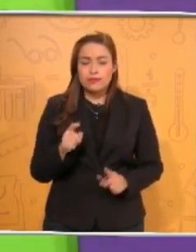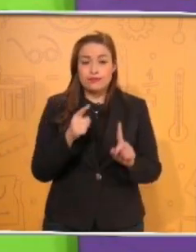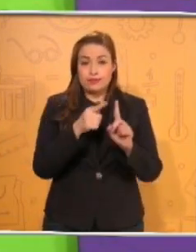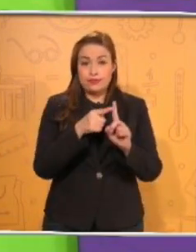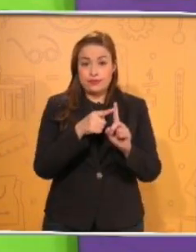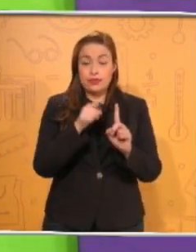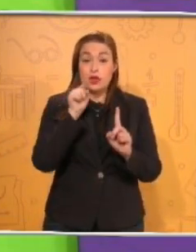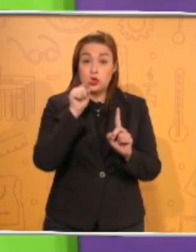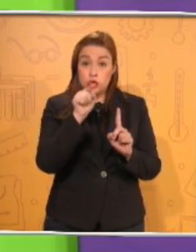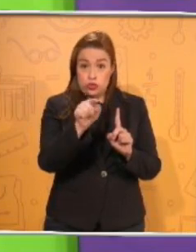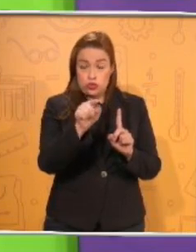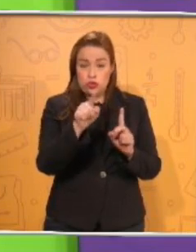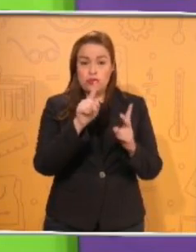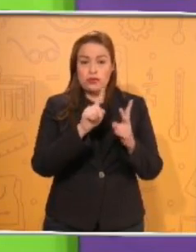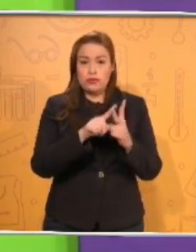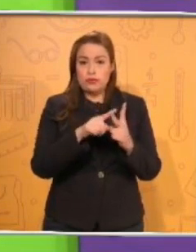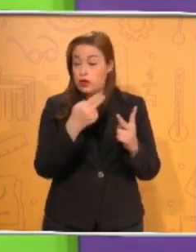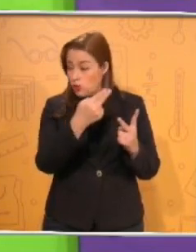we,